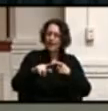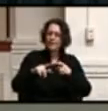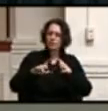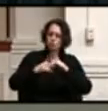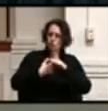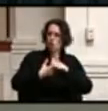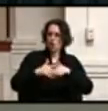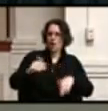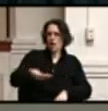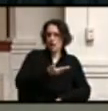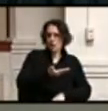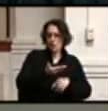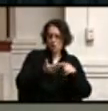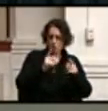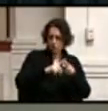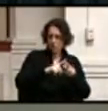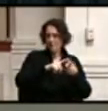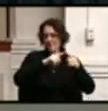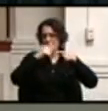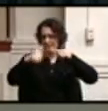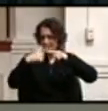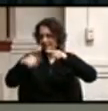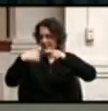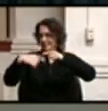their dates of hiring. Oh, right. So.